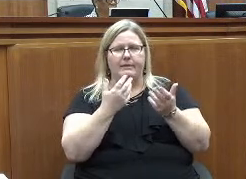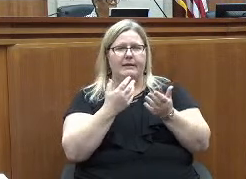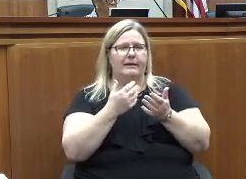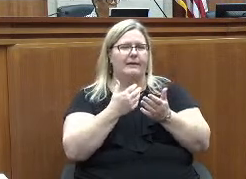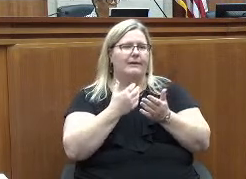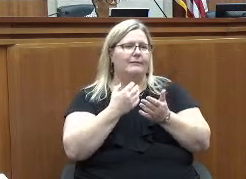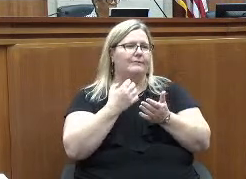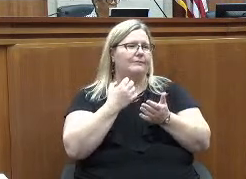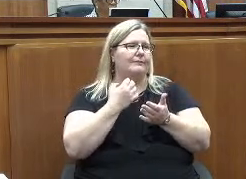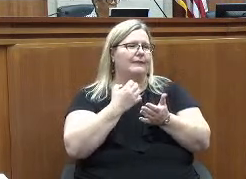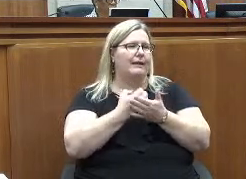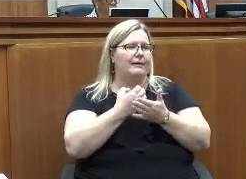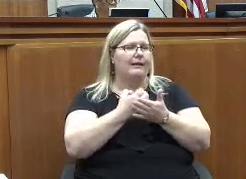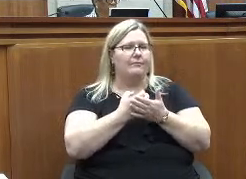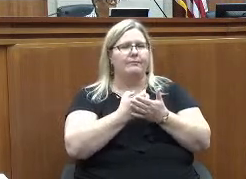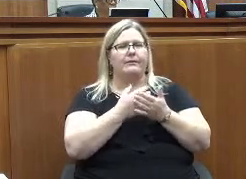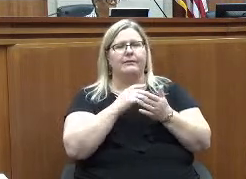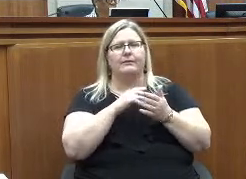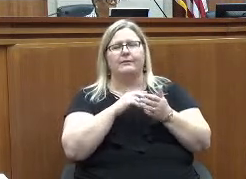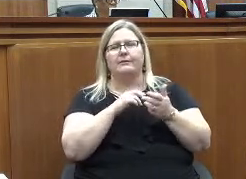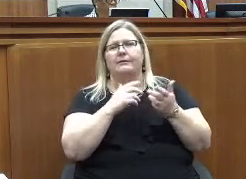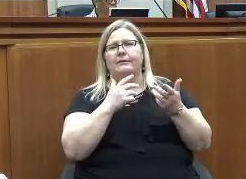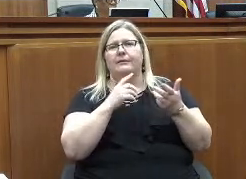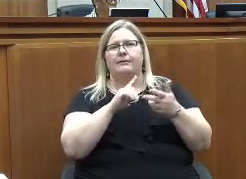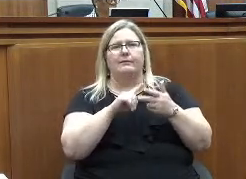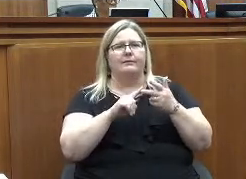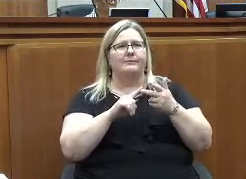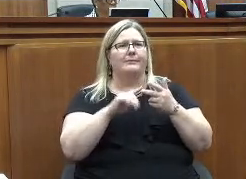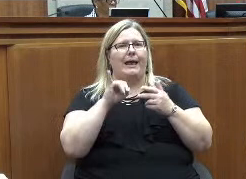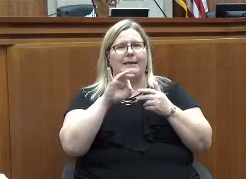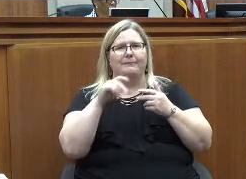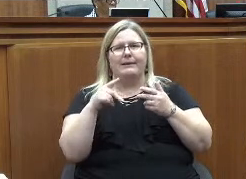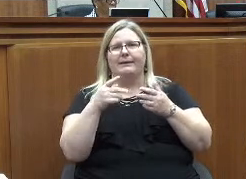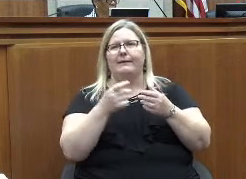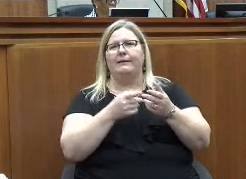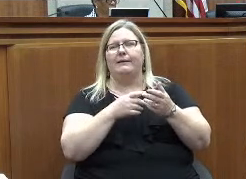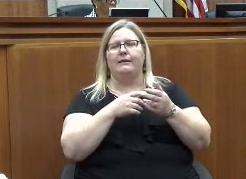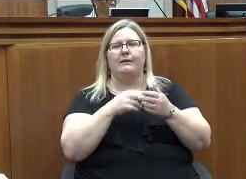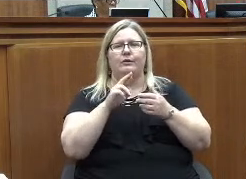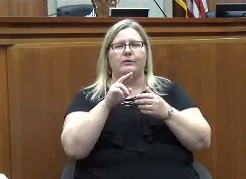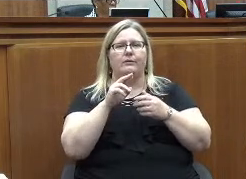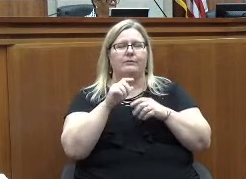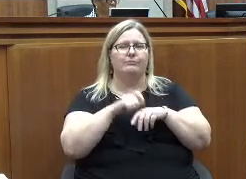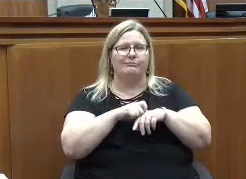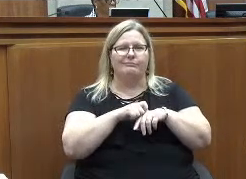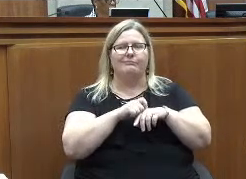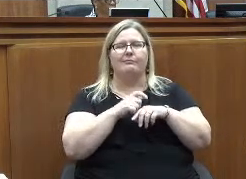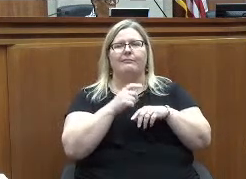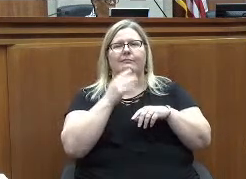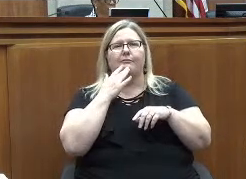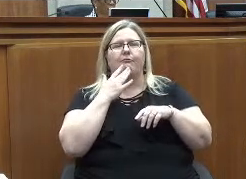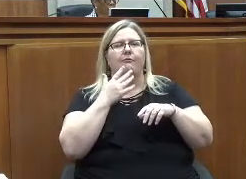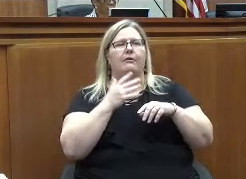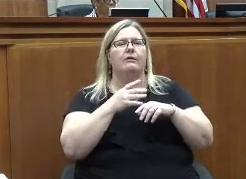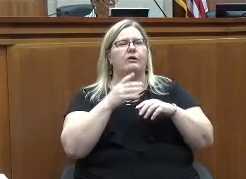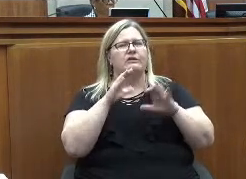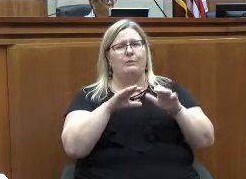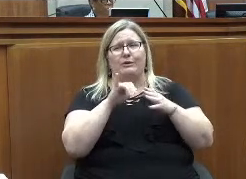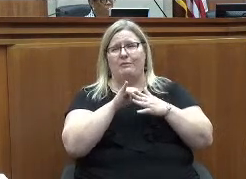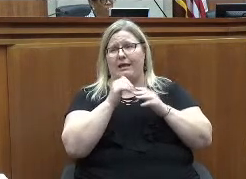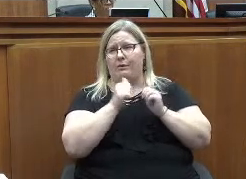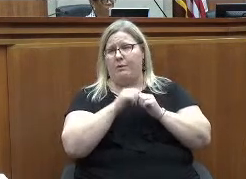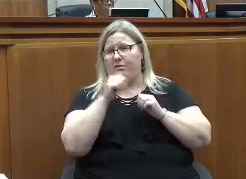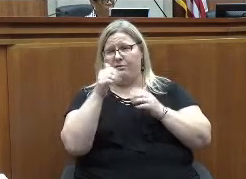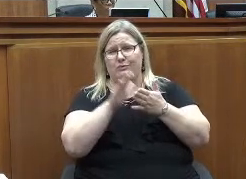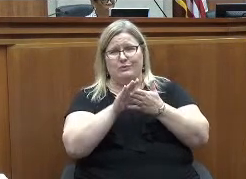how many have IEPs, what is their racial breakdown. We do this with every other school in